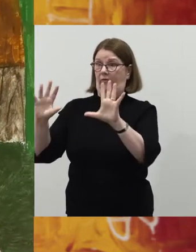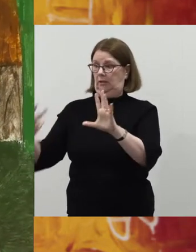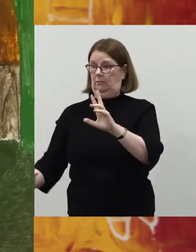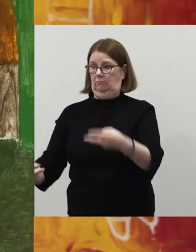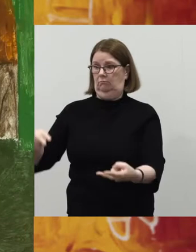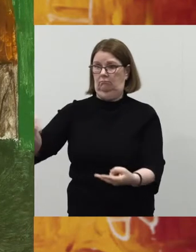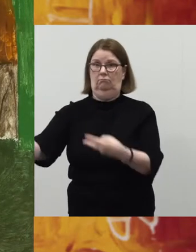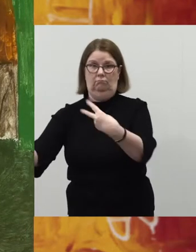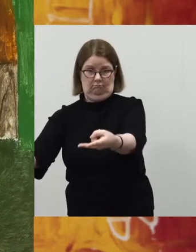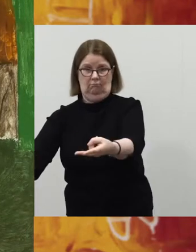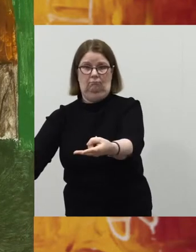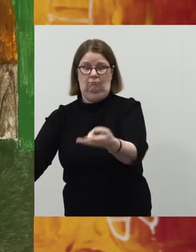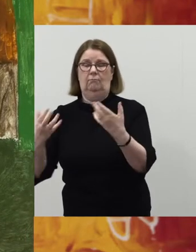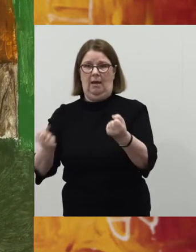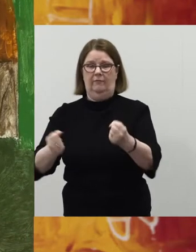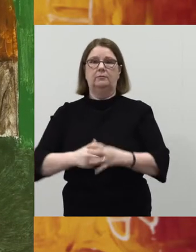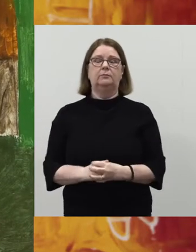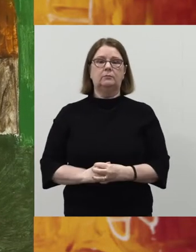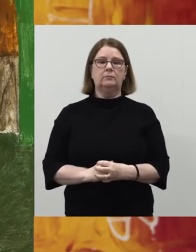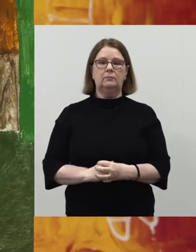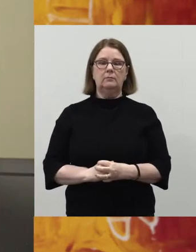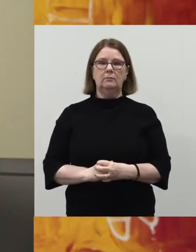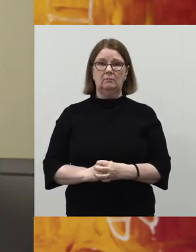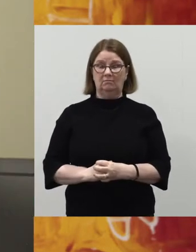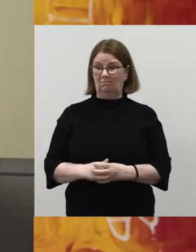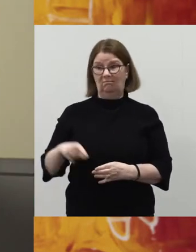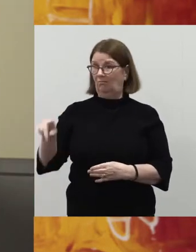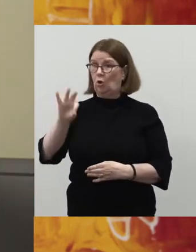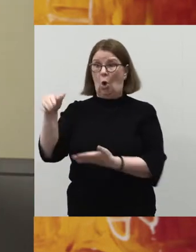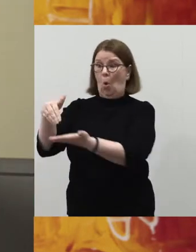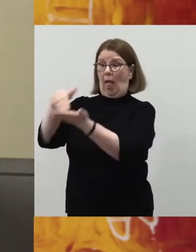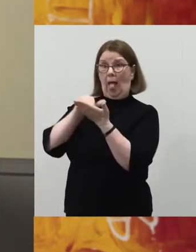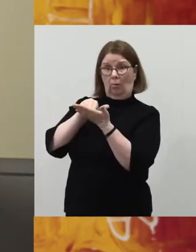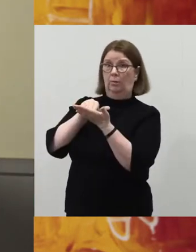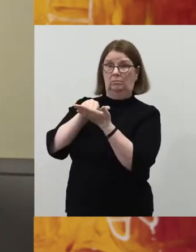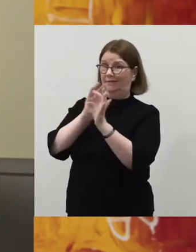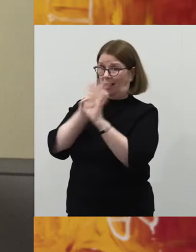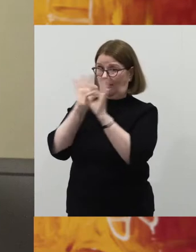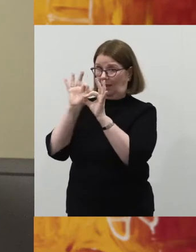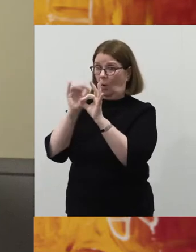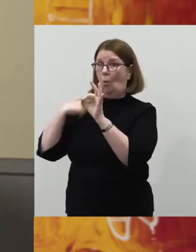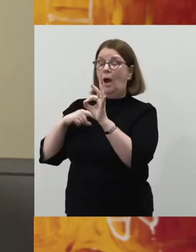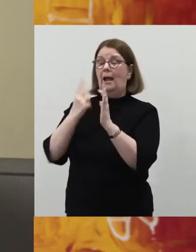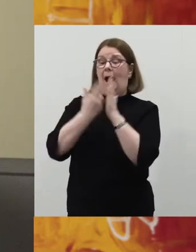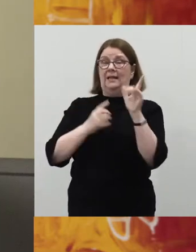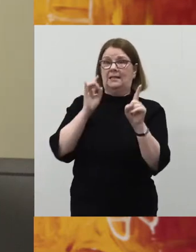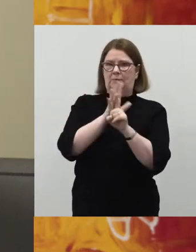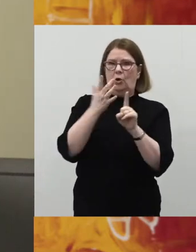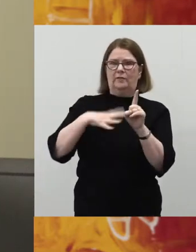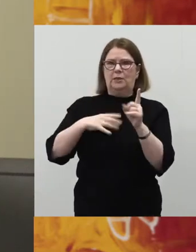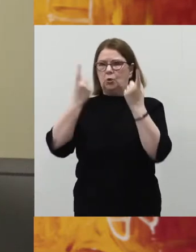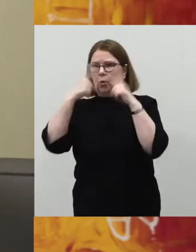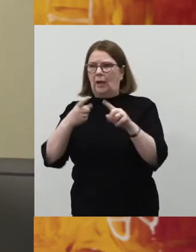The tools of the psychiatrist's trade, hammer, chisel, saw, and pitchfork, he's not very subtle, our